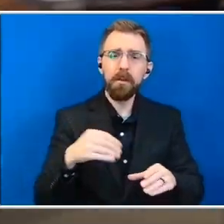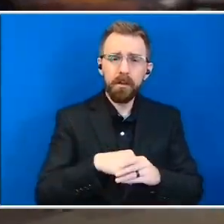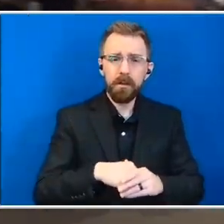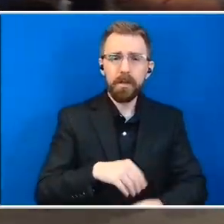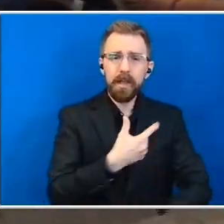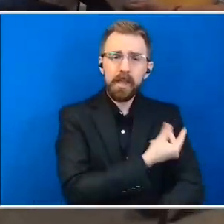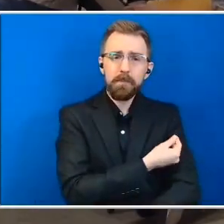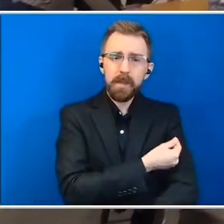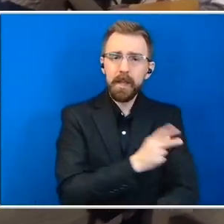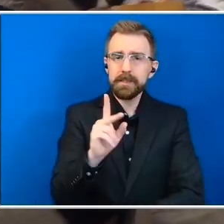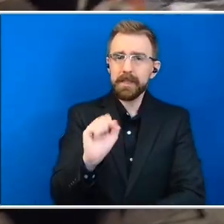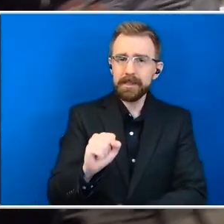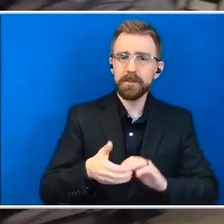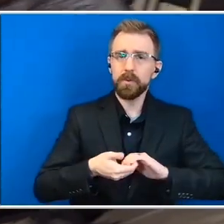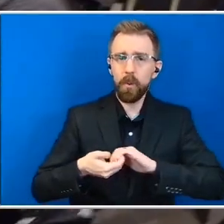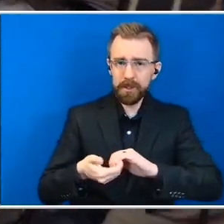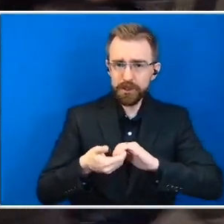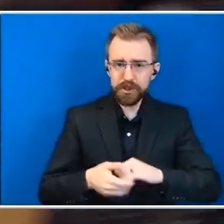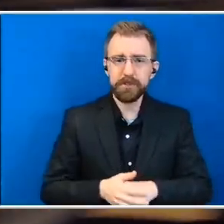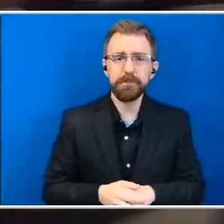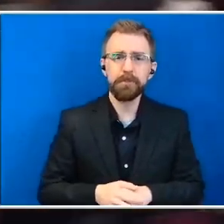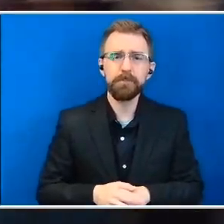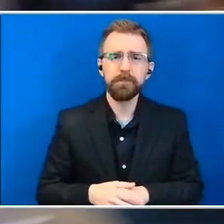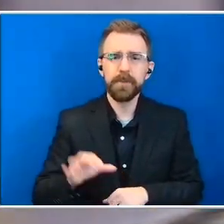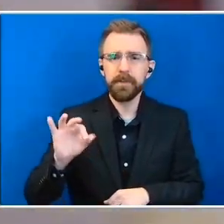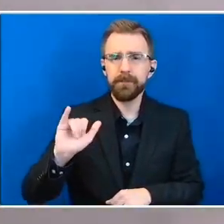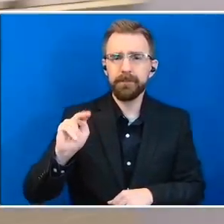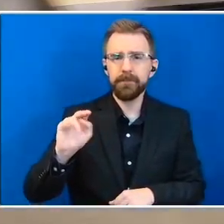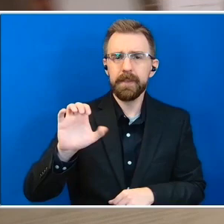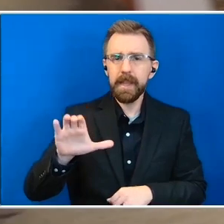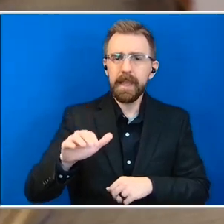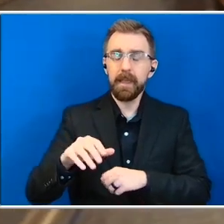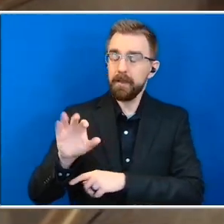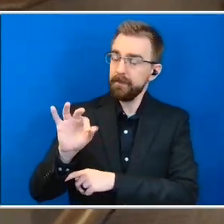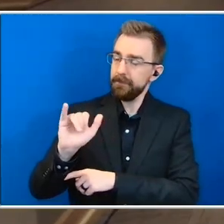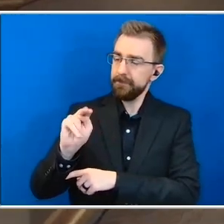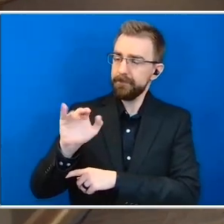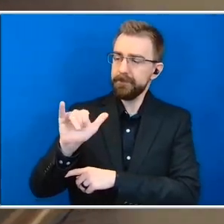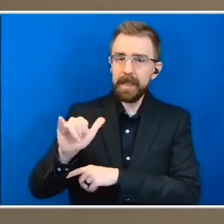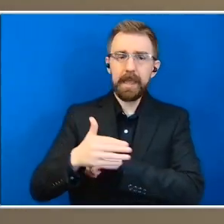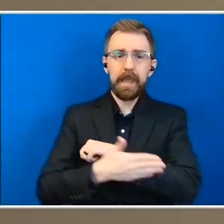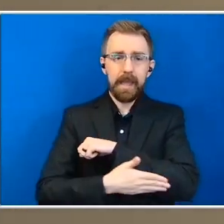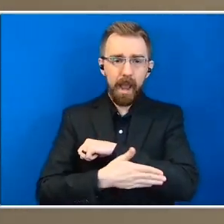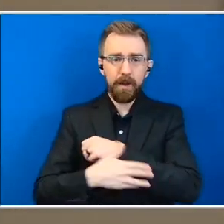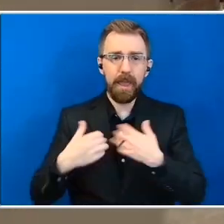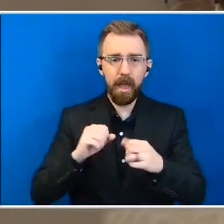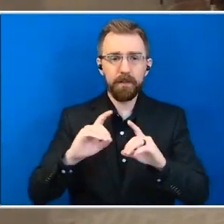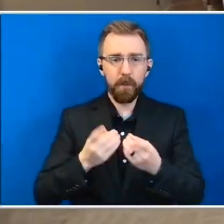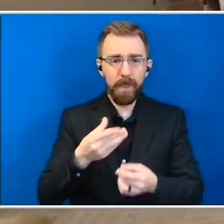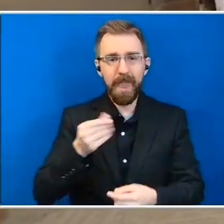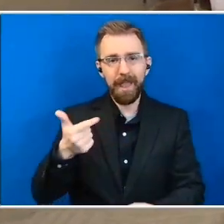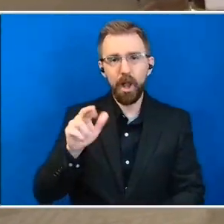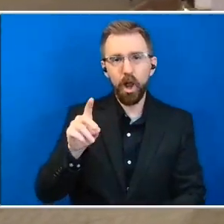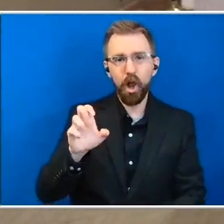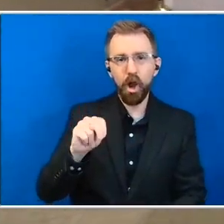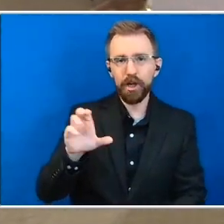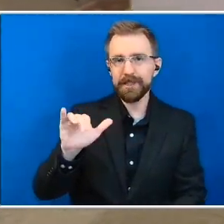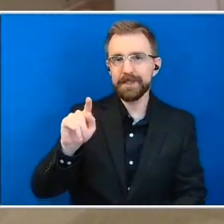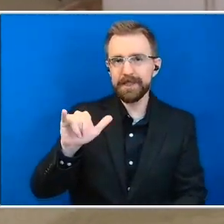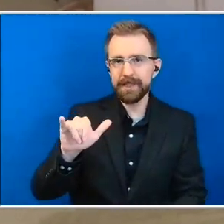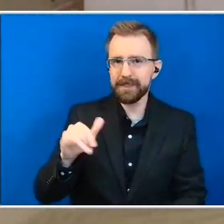Coalition, the Finney County Health Department, and Garden City. Okay, I'm not going to say this correctly, so help me with